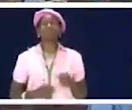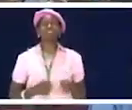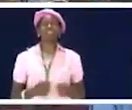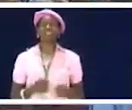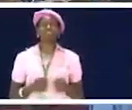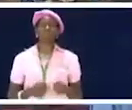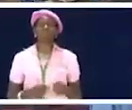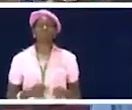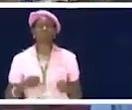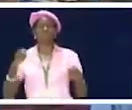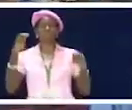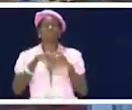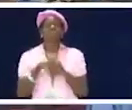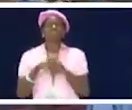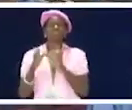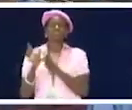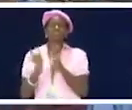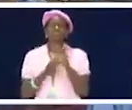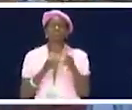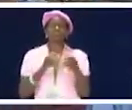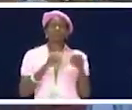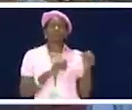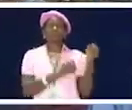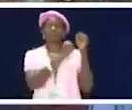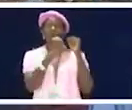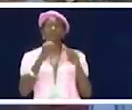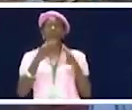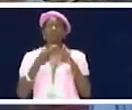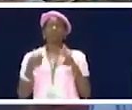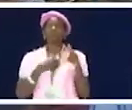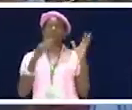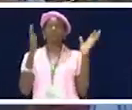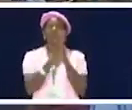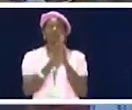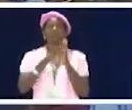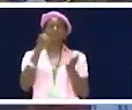In Jesus' mighty name, we have prayed.